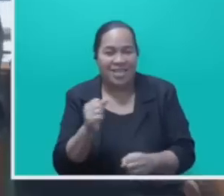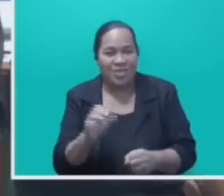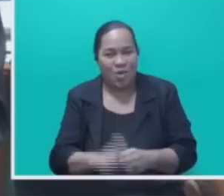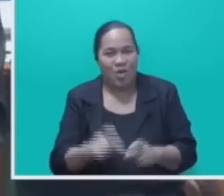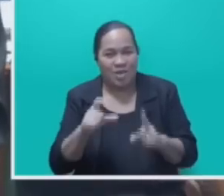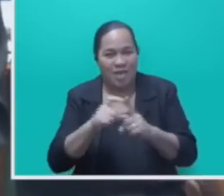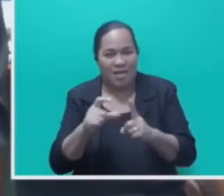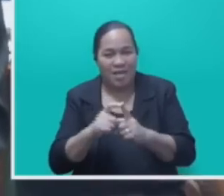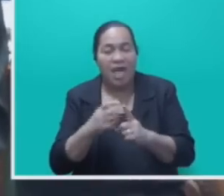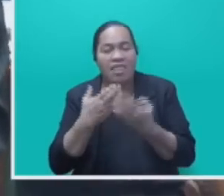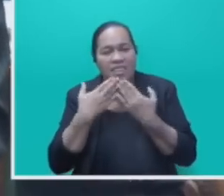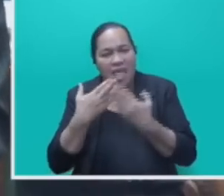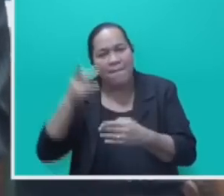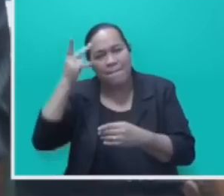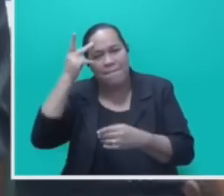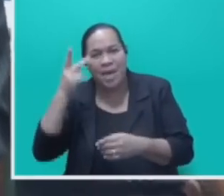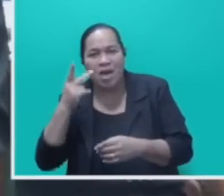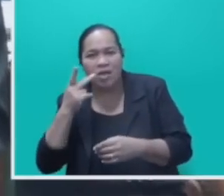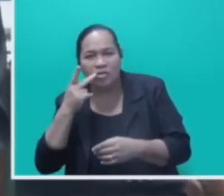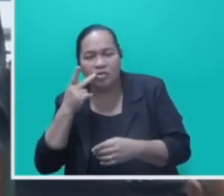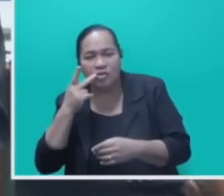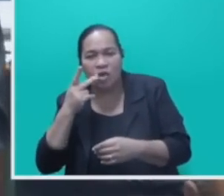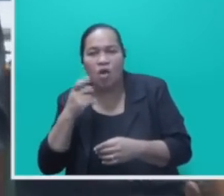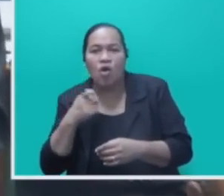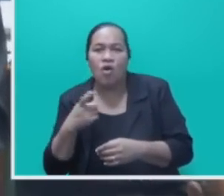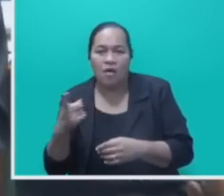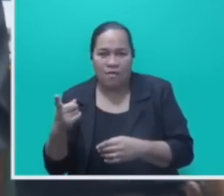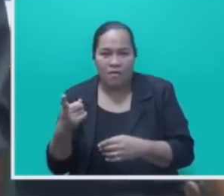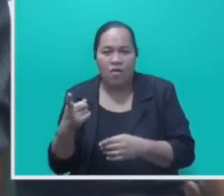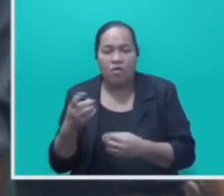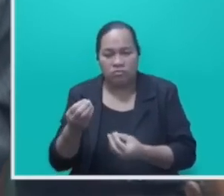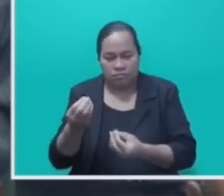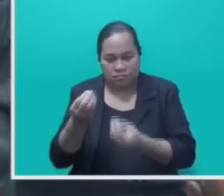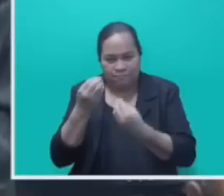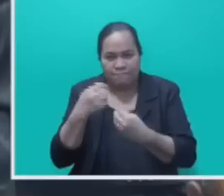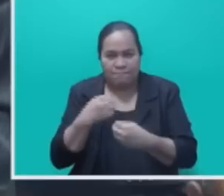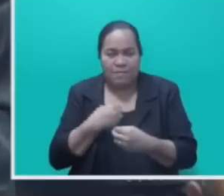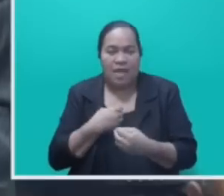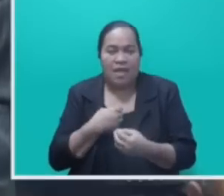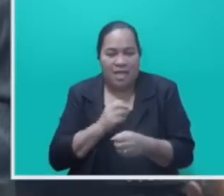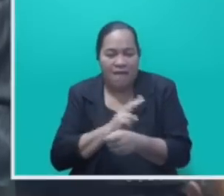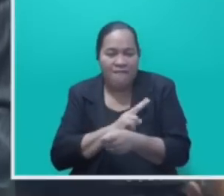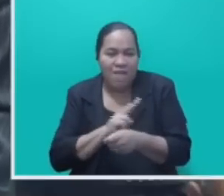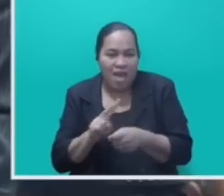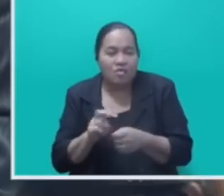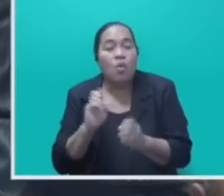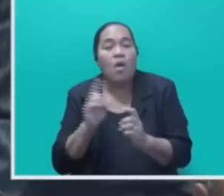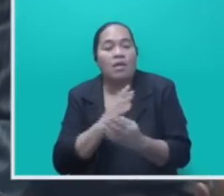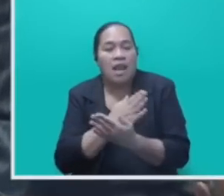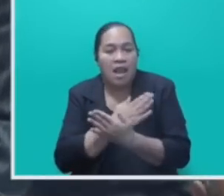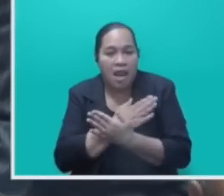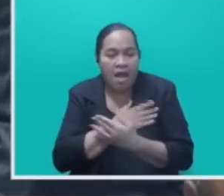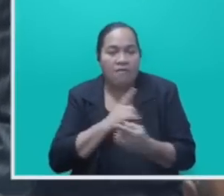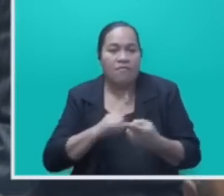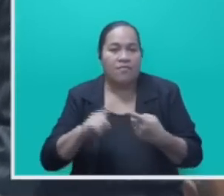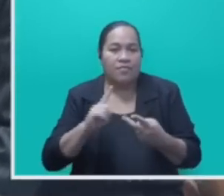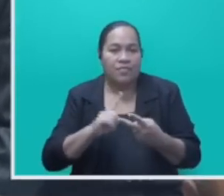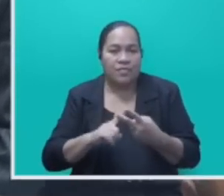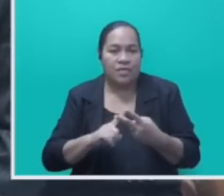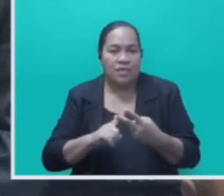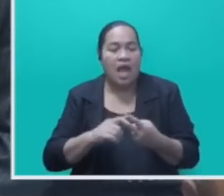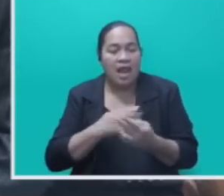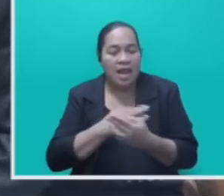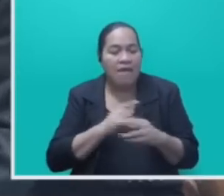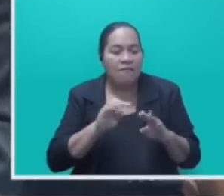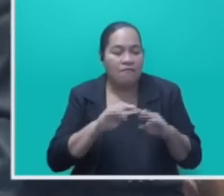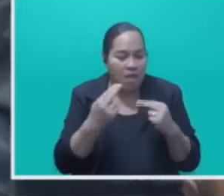also thanked my parents, who imbibed me with values I hold dear, of love for family, love